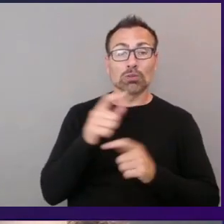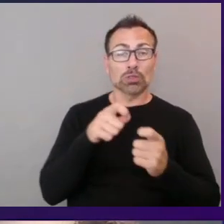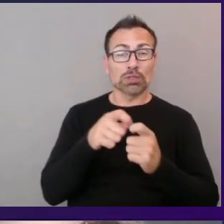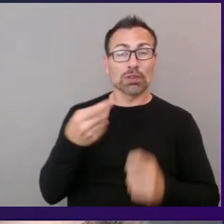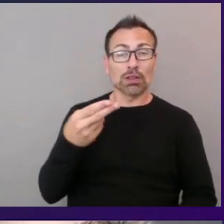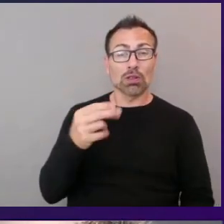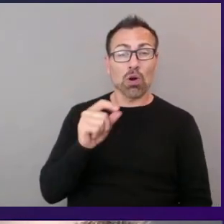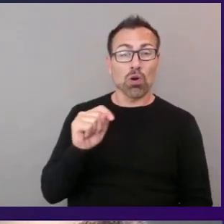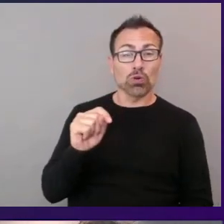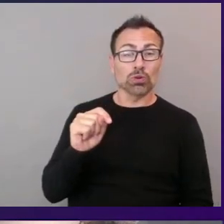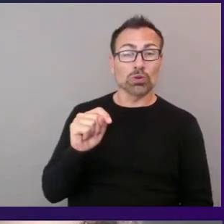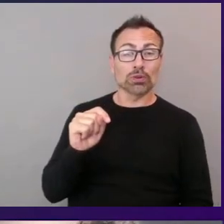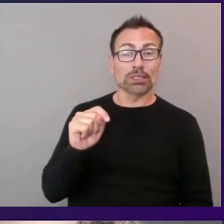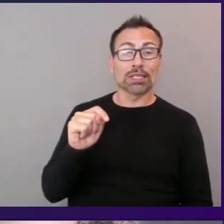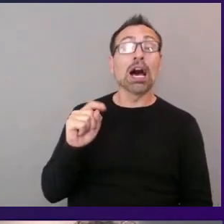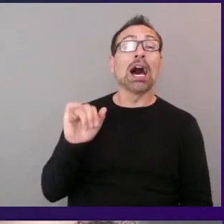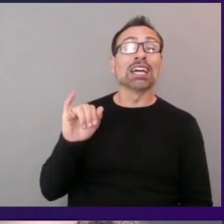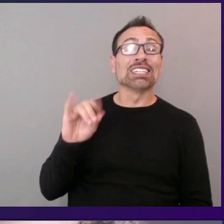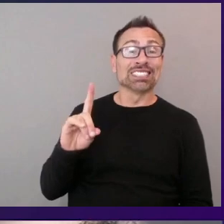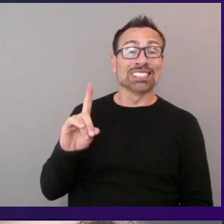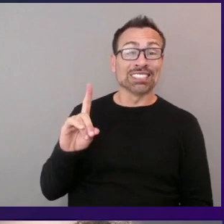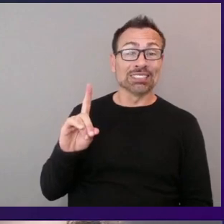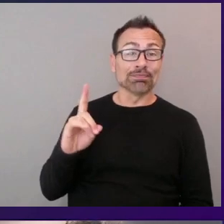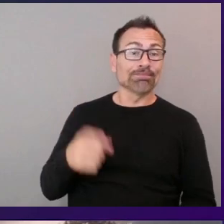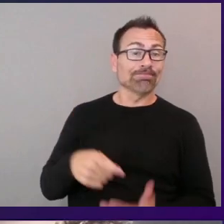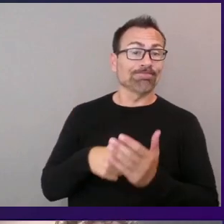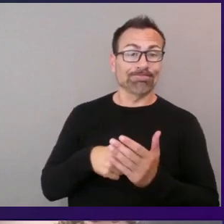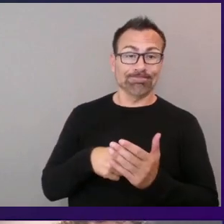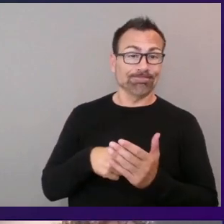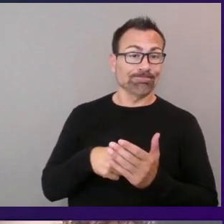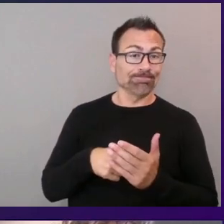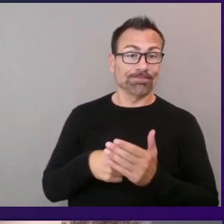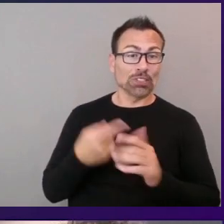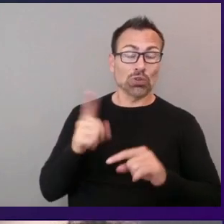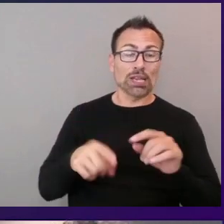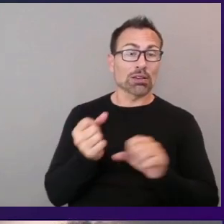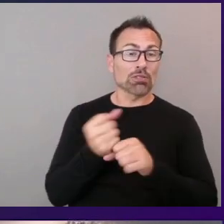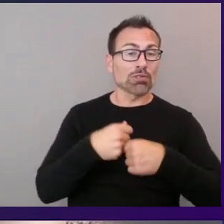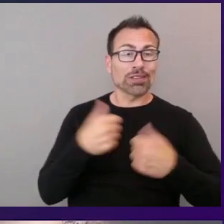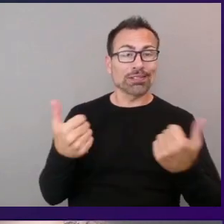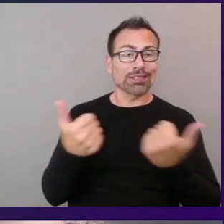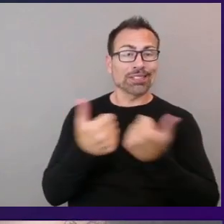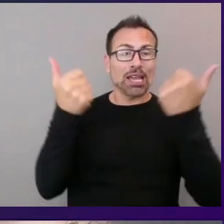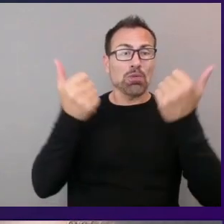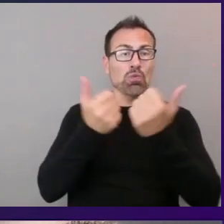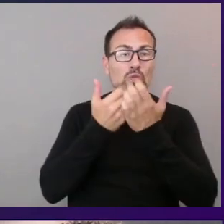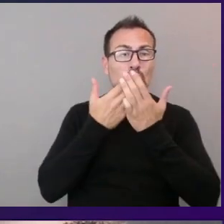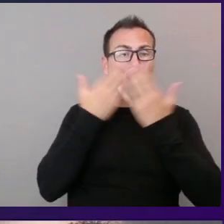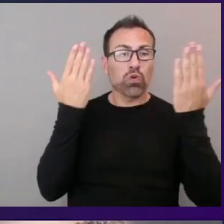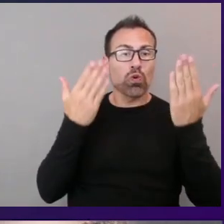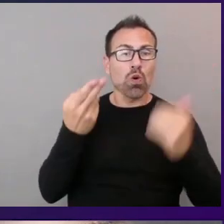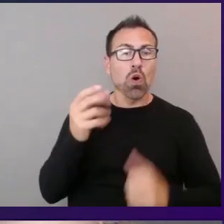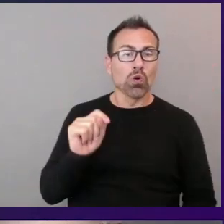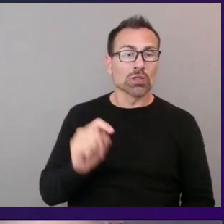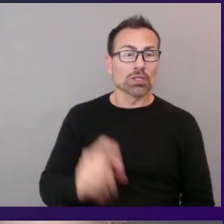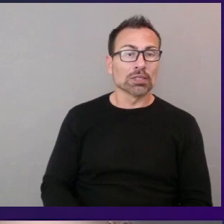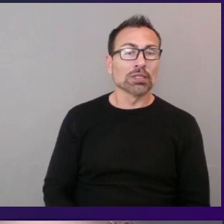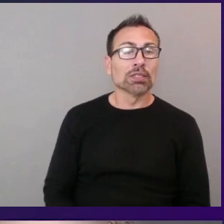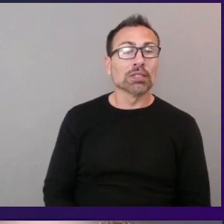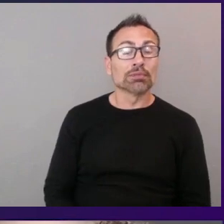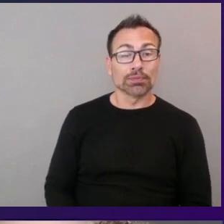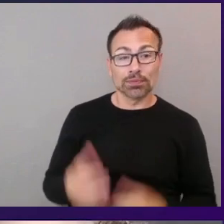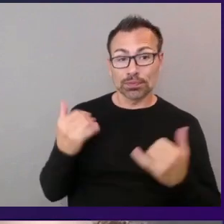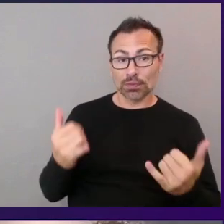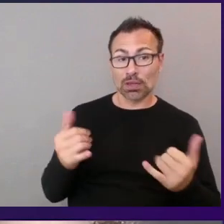is required, so you can't create a game that is not hosted by anyone. Now what we can do, we can change